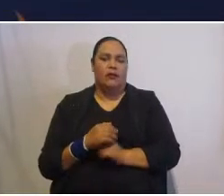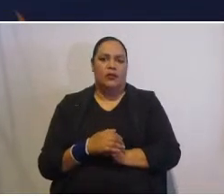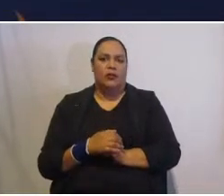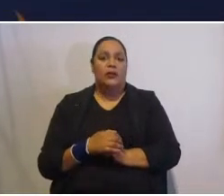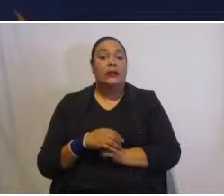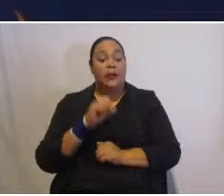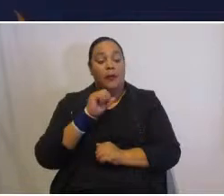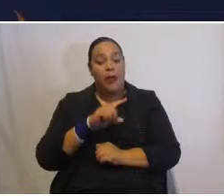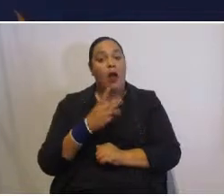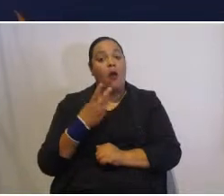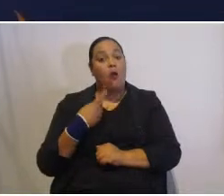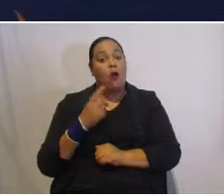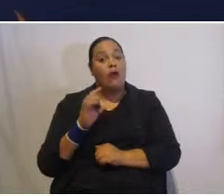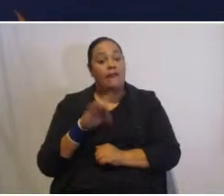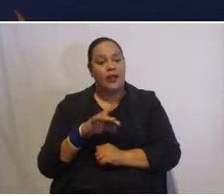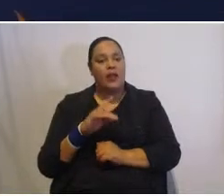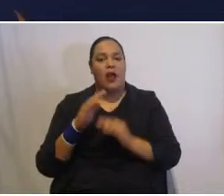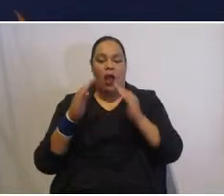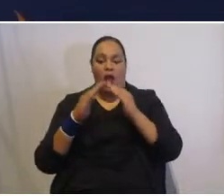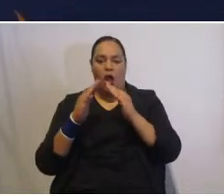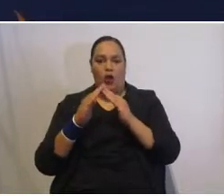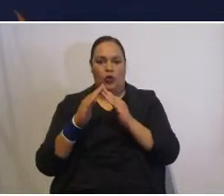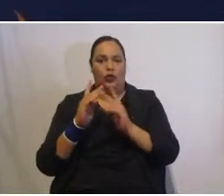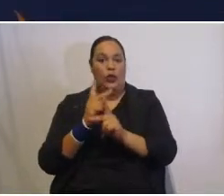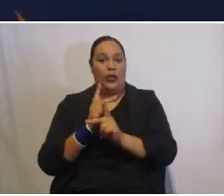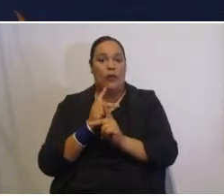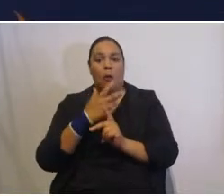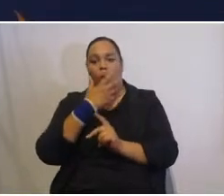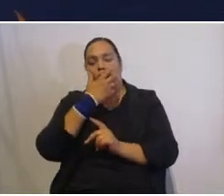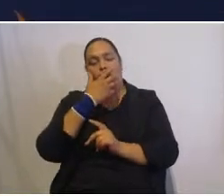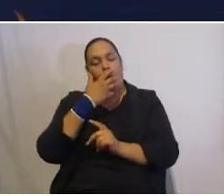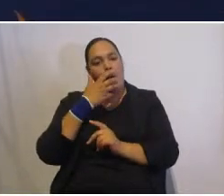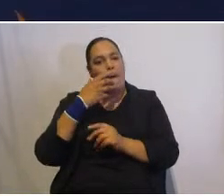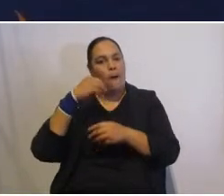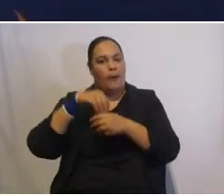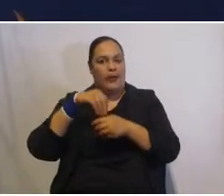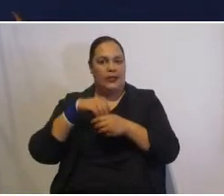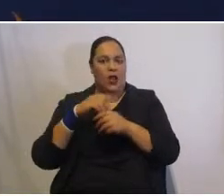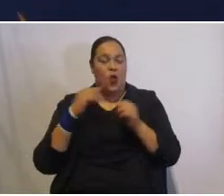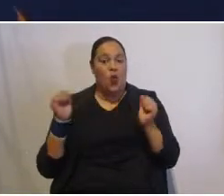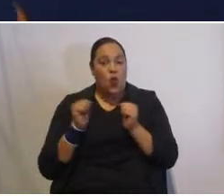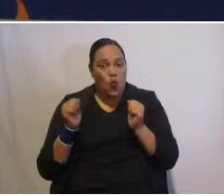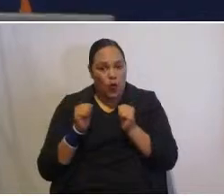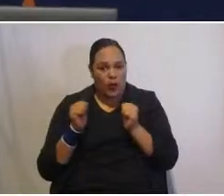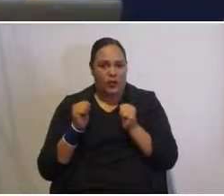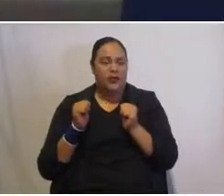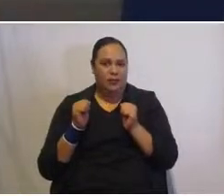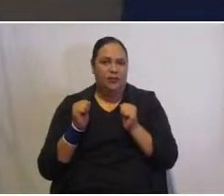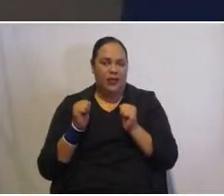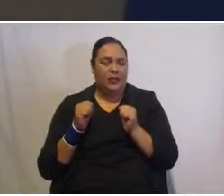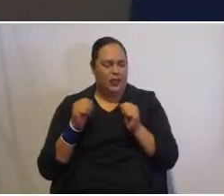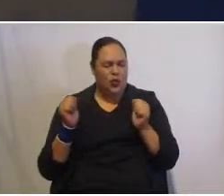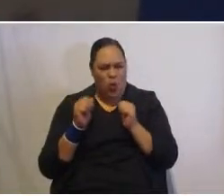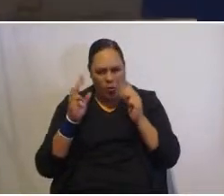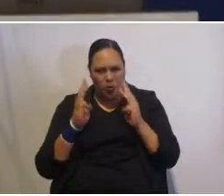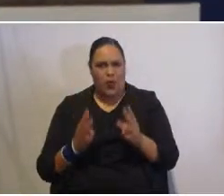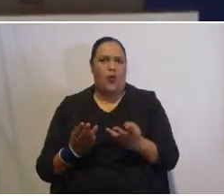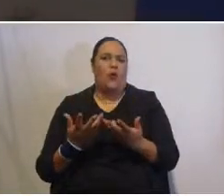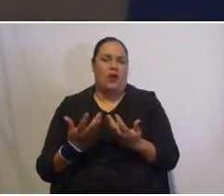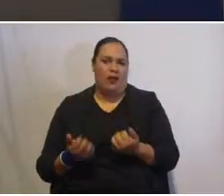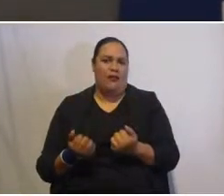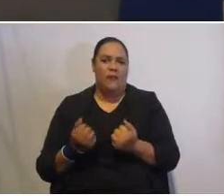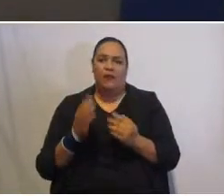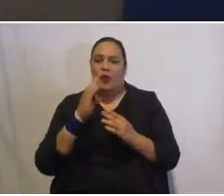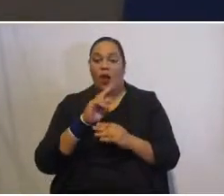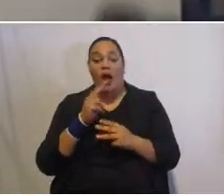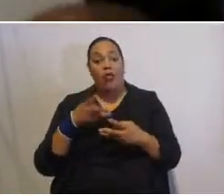And that was to keep our house warm. In winter, it was very, very cold. There was